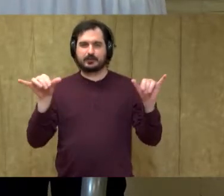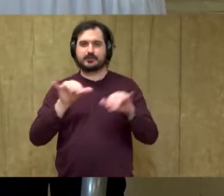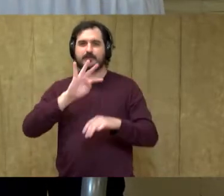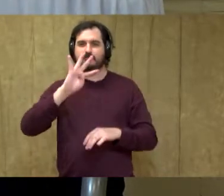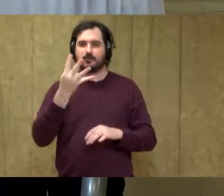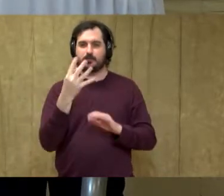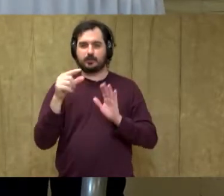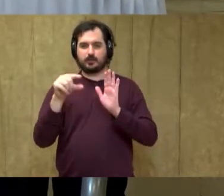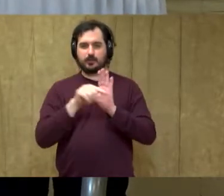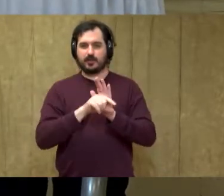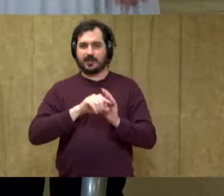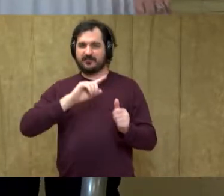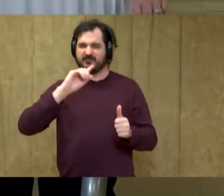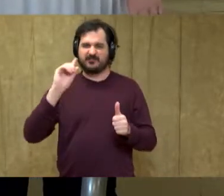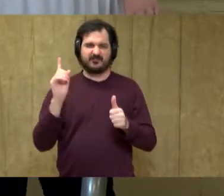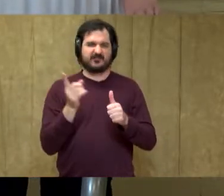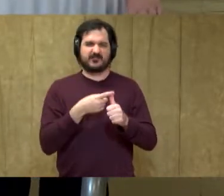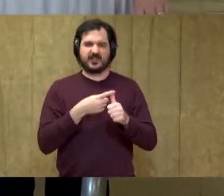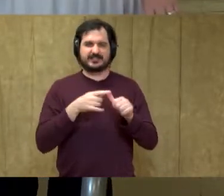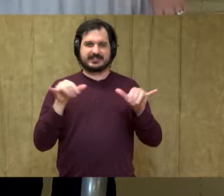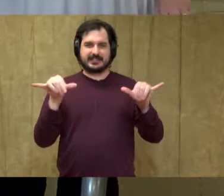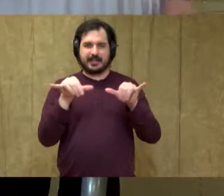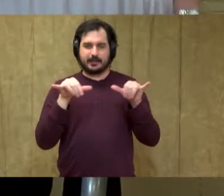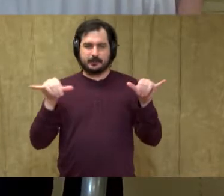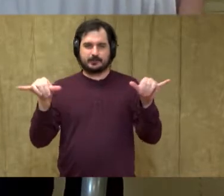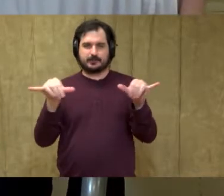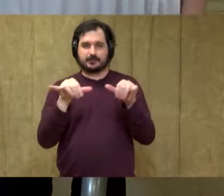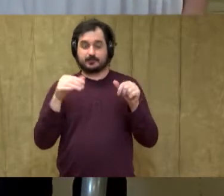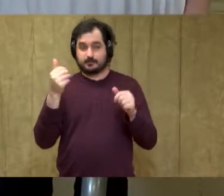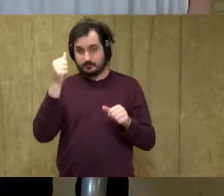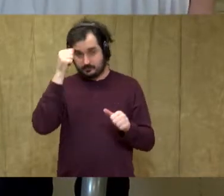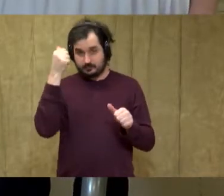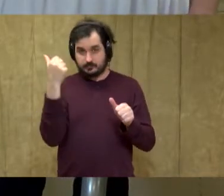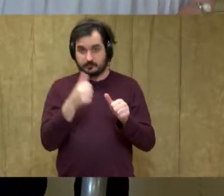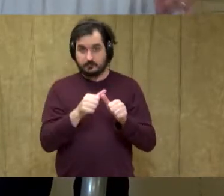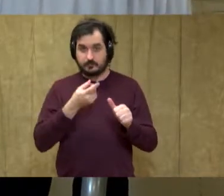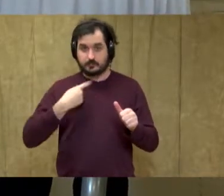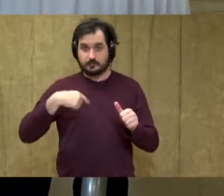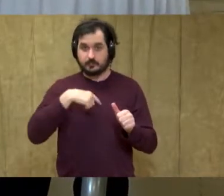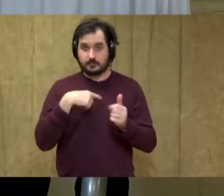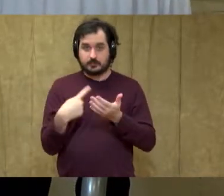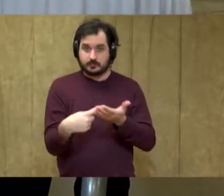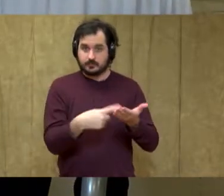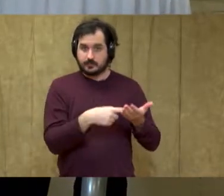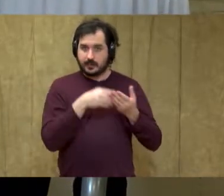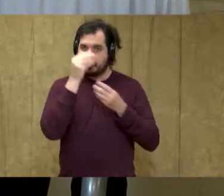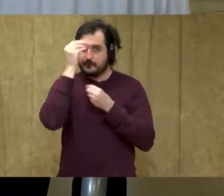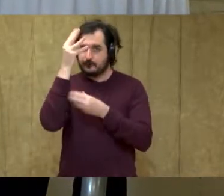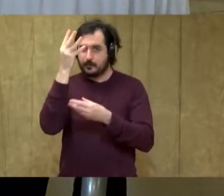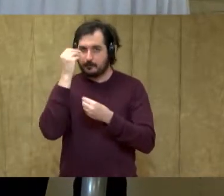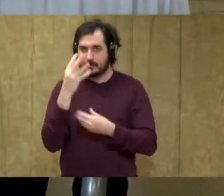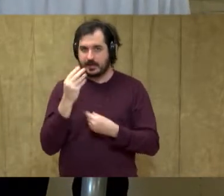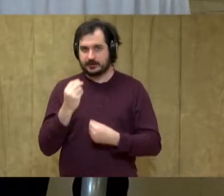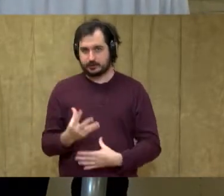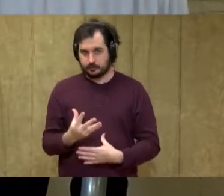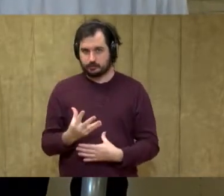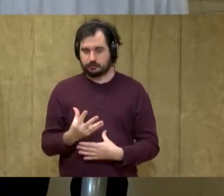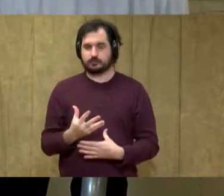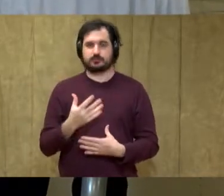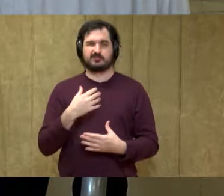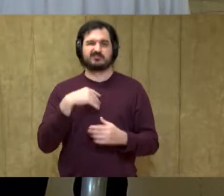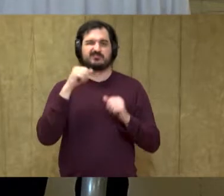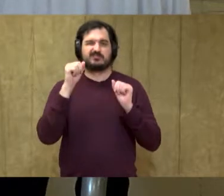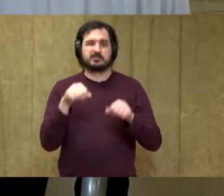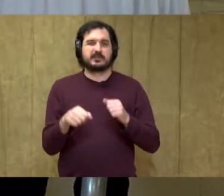first standard. And remember, boys and girls, we're talking about informational text. So we could talk about technical text, reading